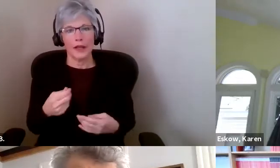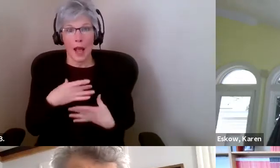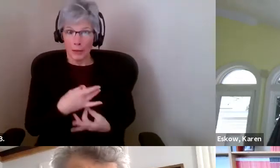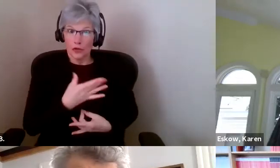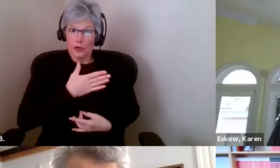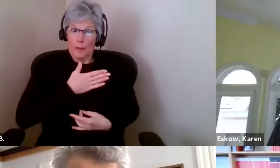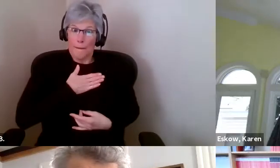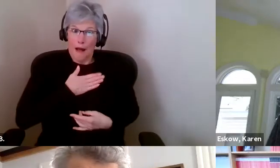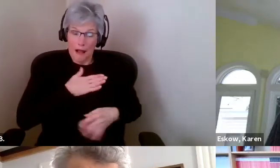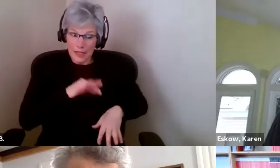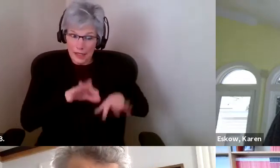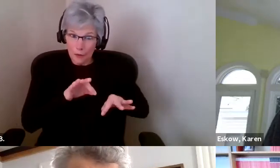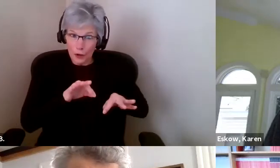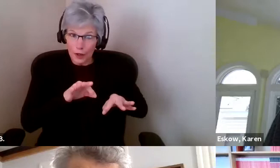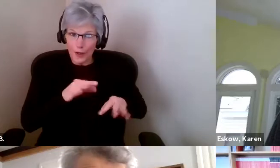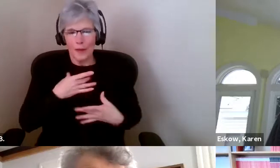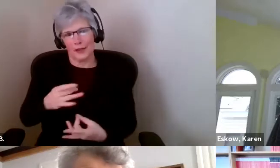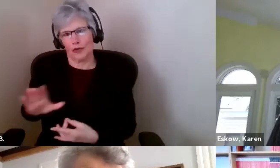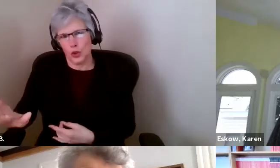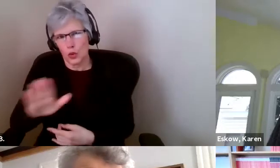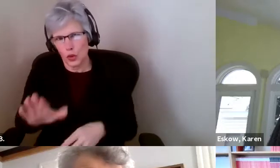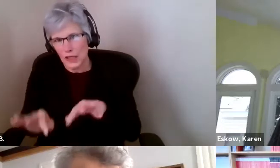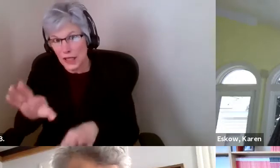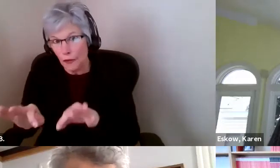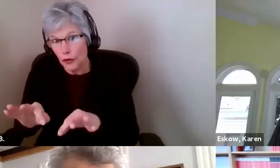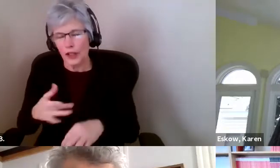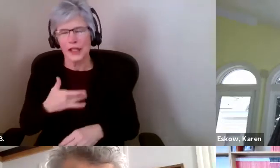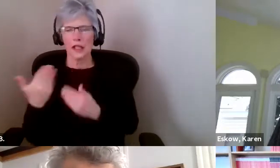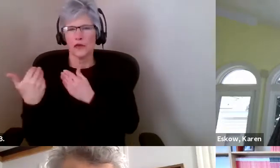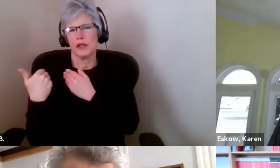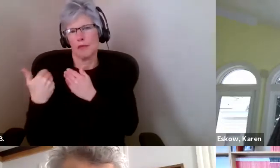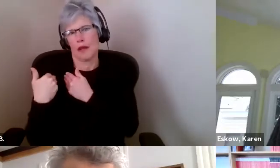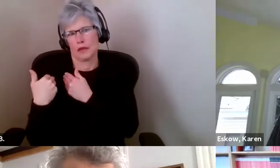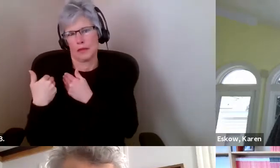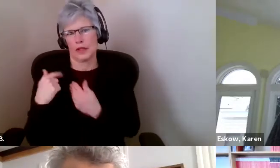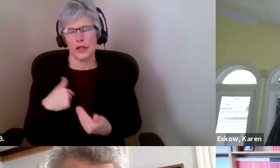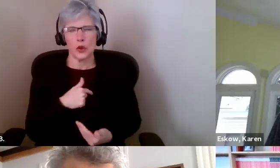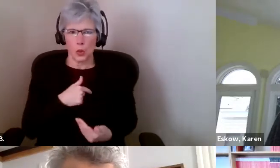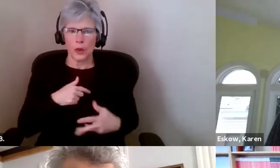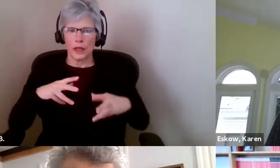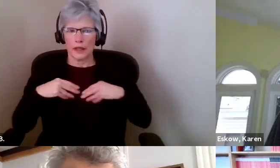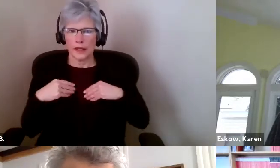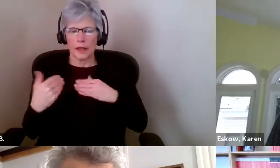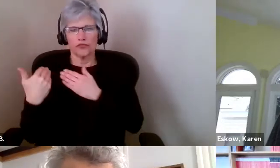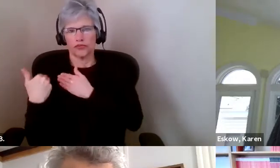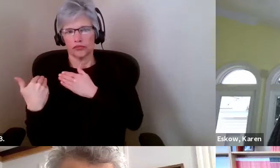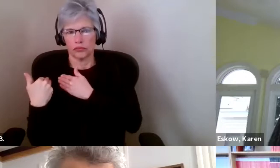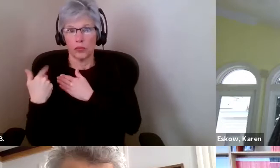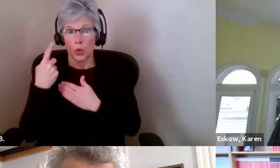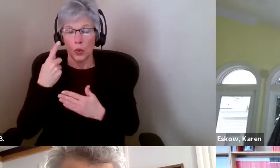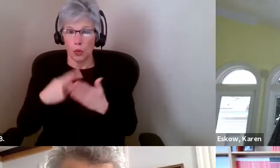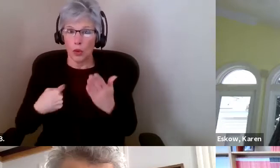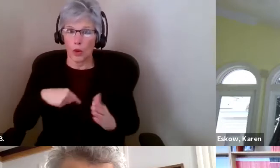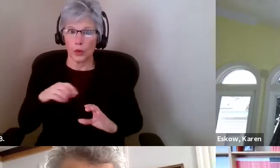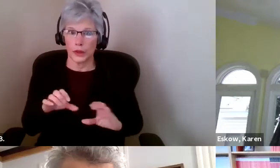else's discovery, right? And sense of responsibility so that we take ownership for what we do,